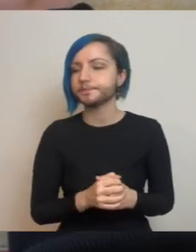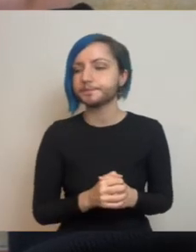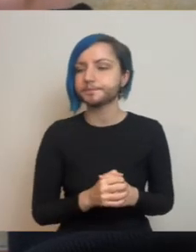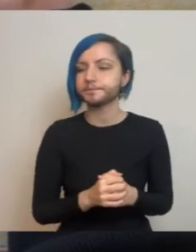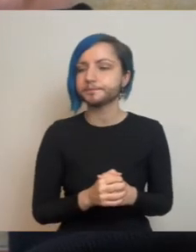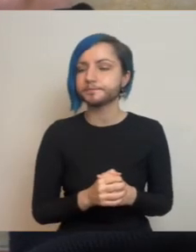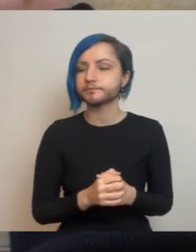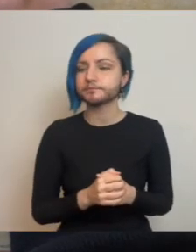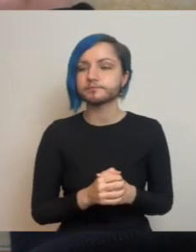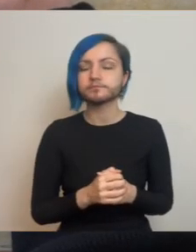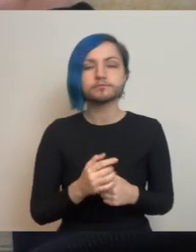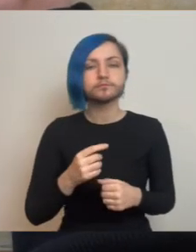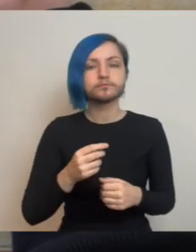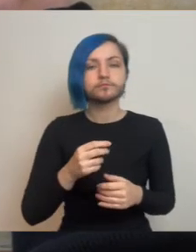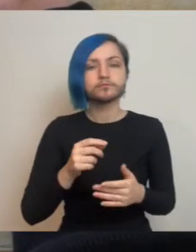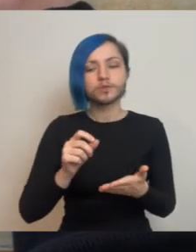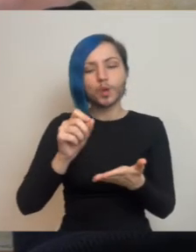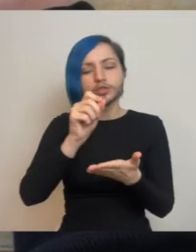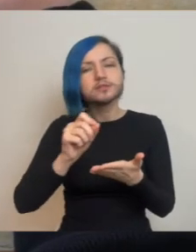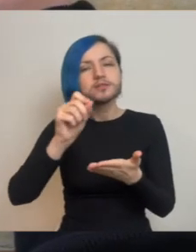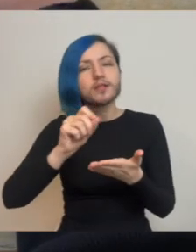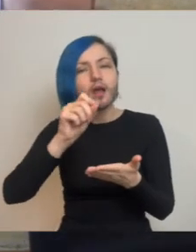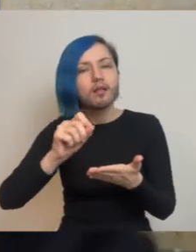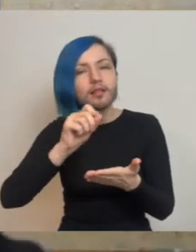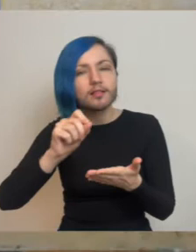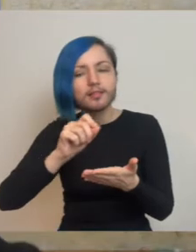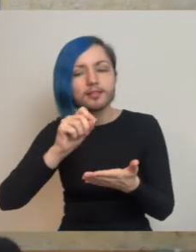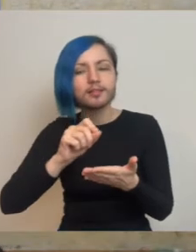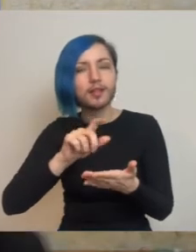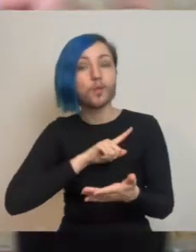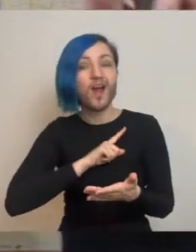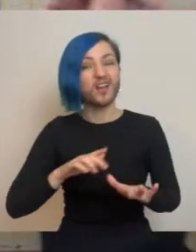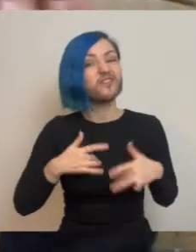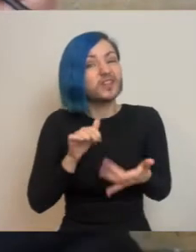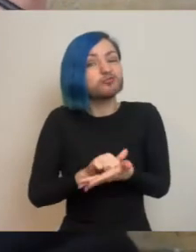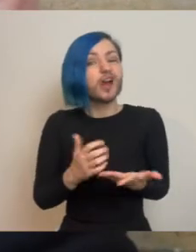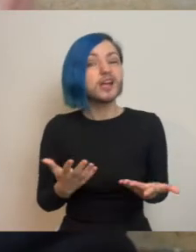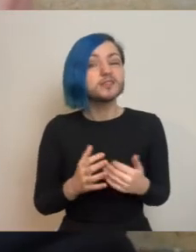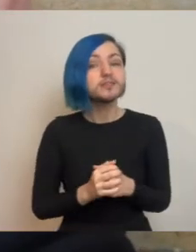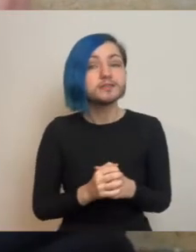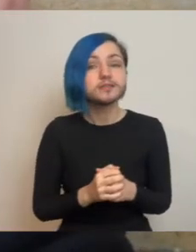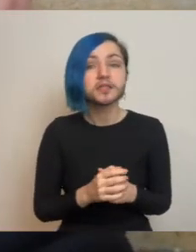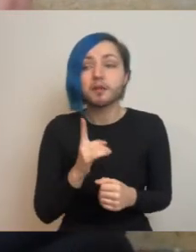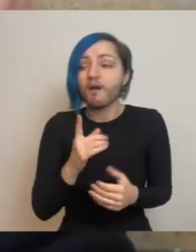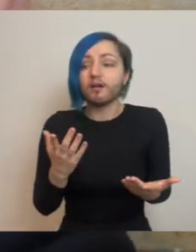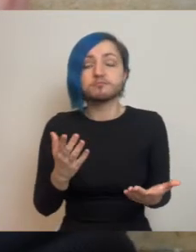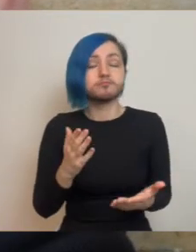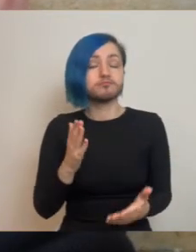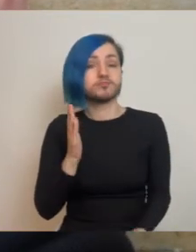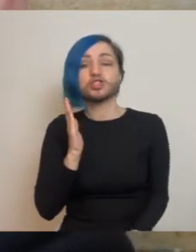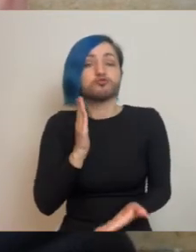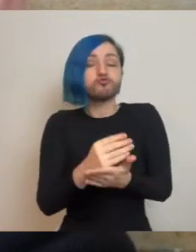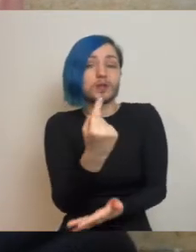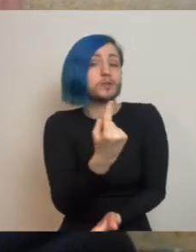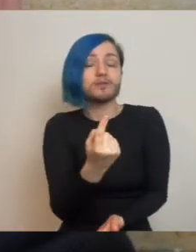I'm working in a sort of circular motion. It just feels right. But just trust your